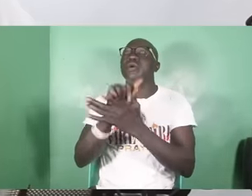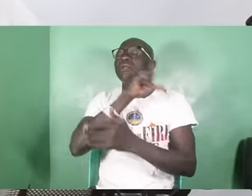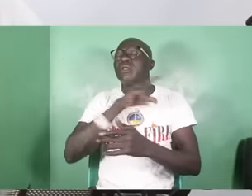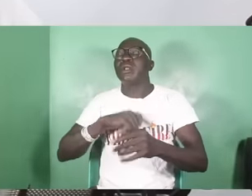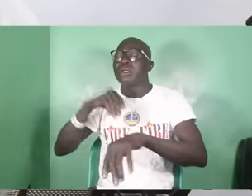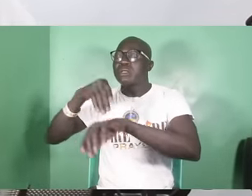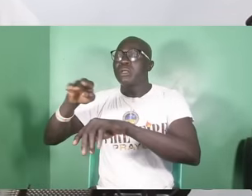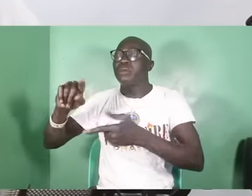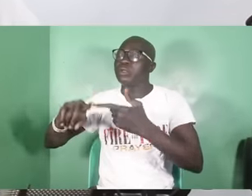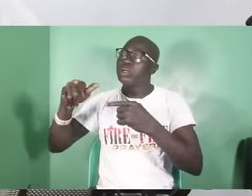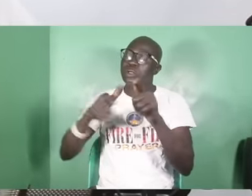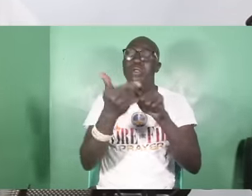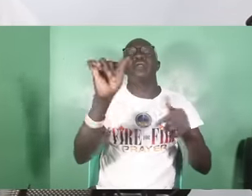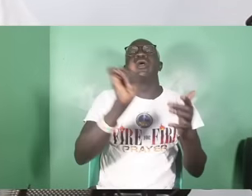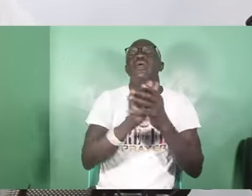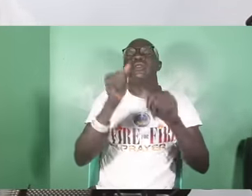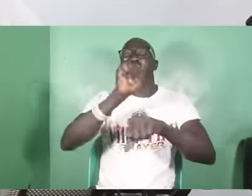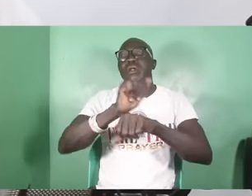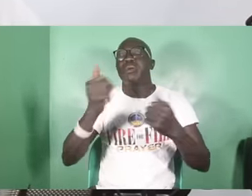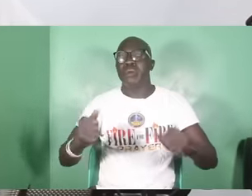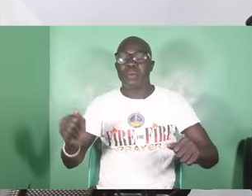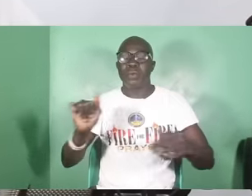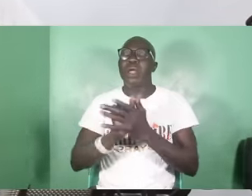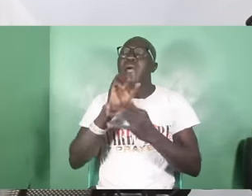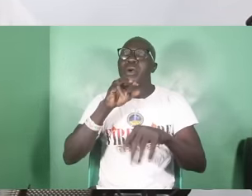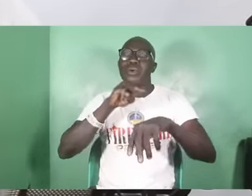mi ni ise la you said to them ni agbara